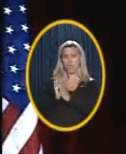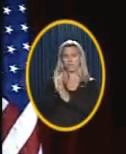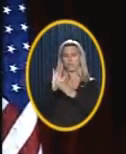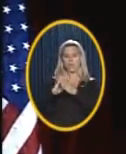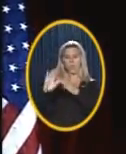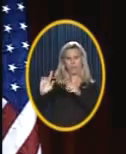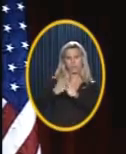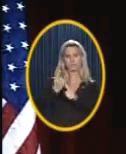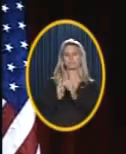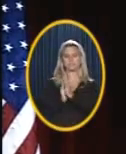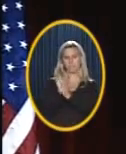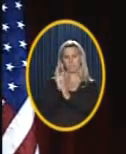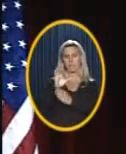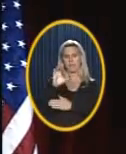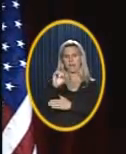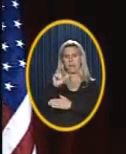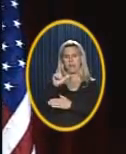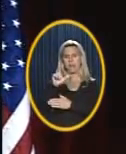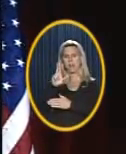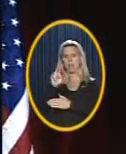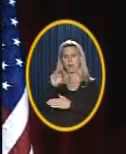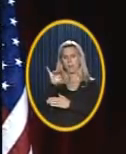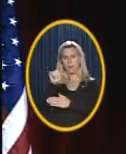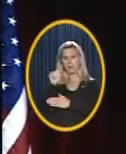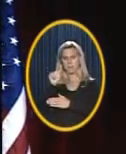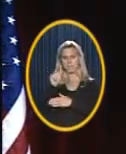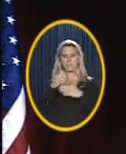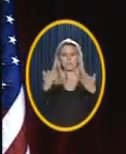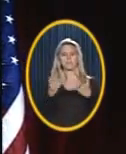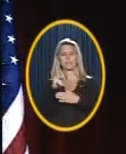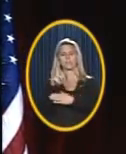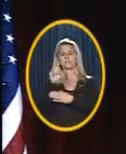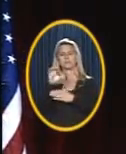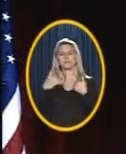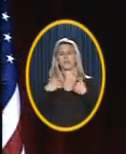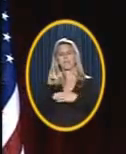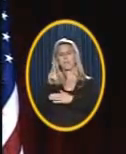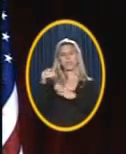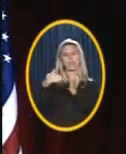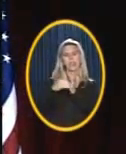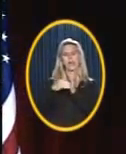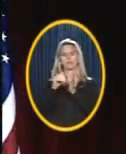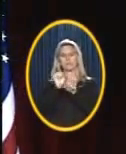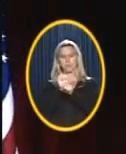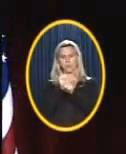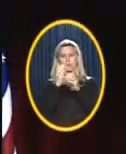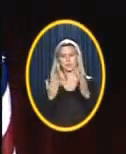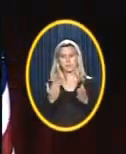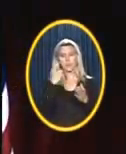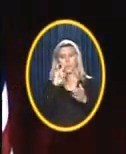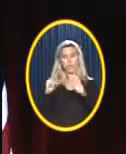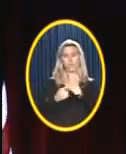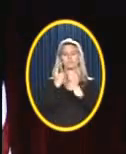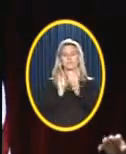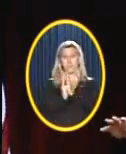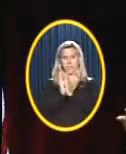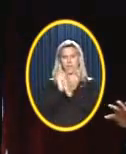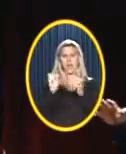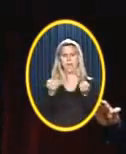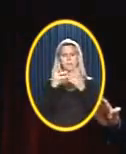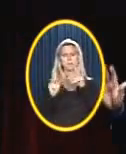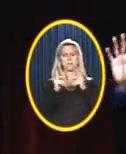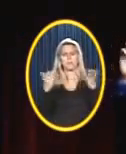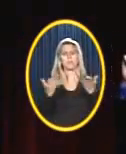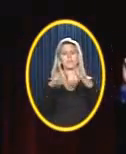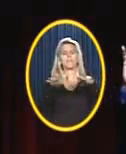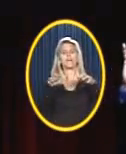voyage. We have more than 1,000 employees here at the Kennedy Space Center that were here for that first flight. How many folks in